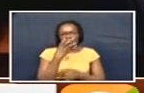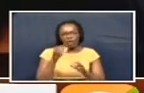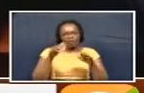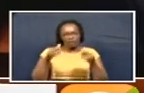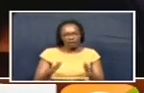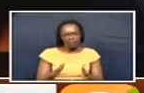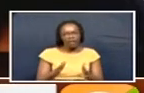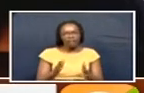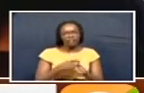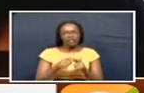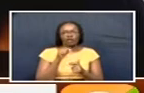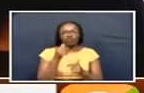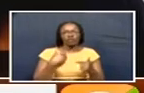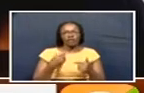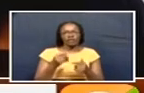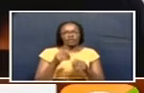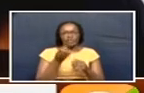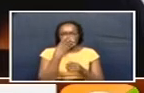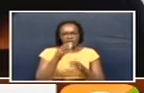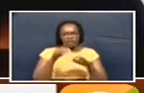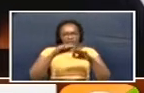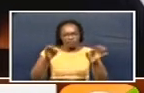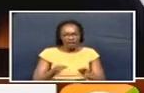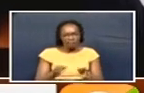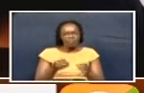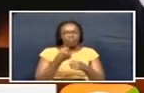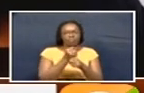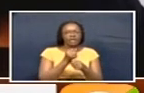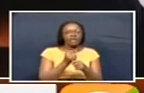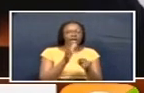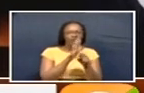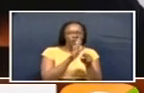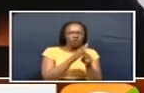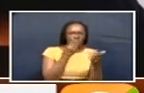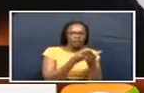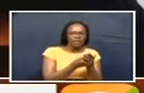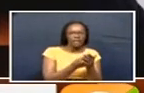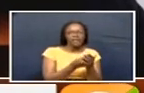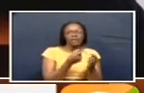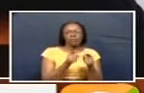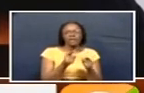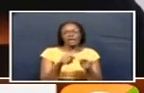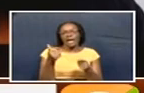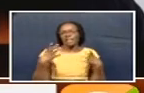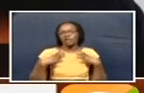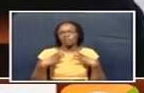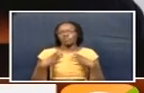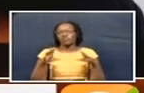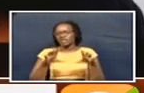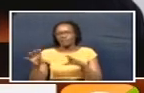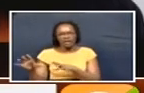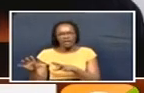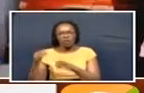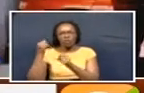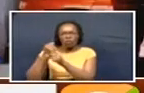have the flower farms making billions in profit while you are really doing this on the back of struggling Nakuru County people